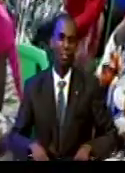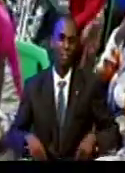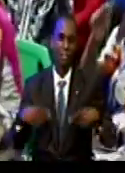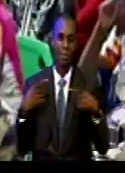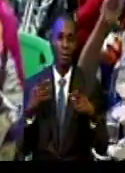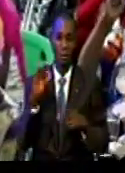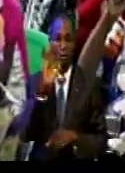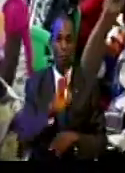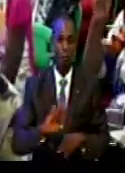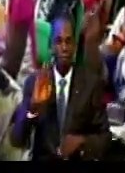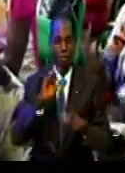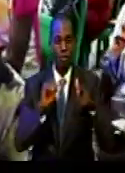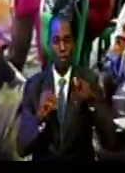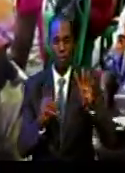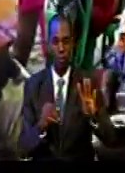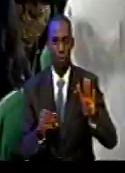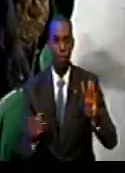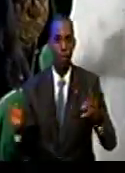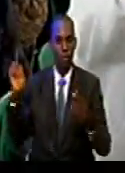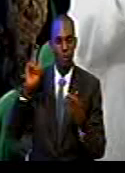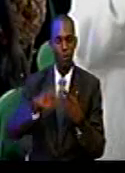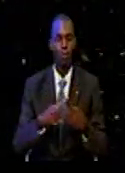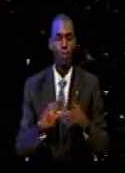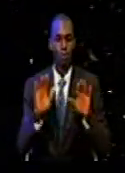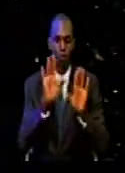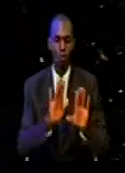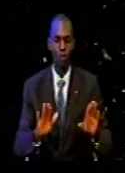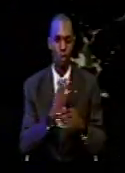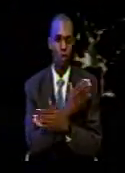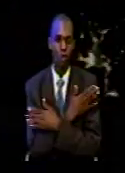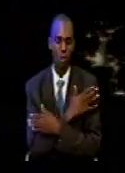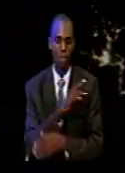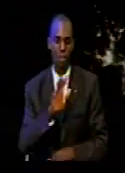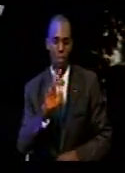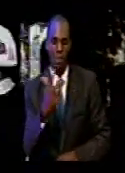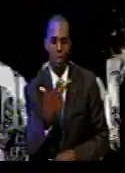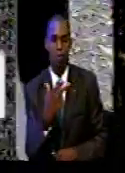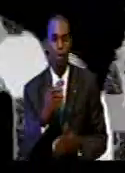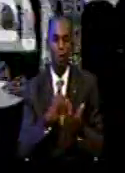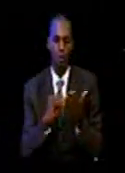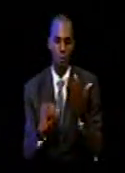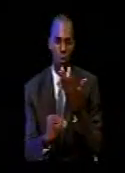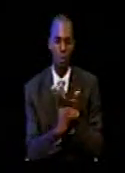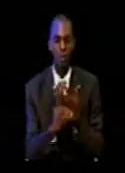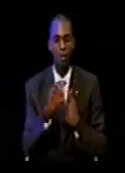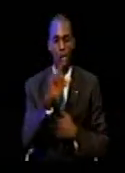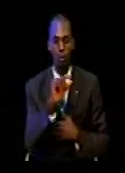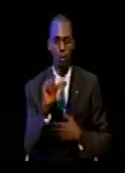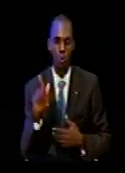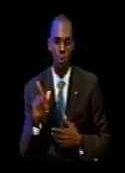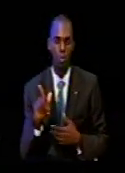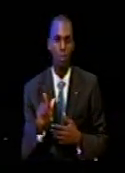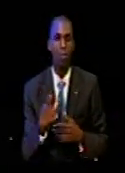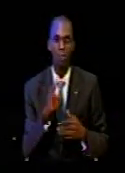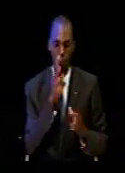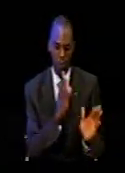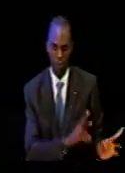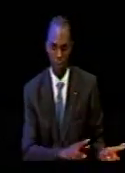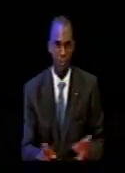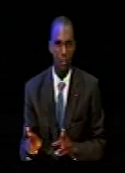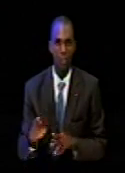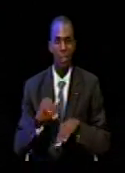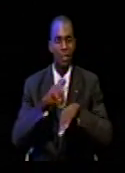be an explosion of miracle in your life. Friday, 24th September till Sunday, 3rd